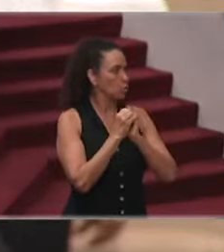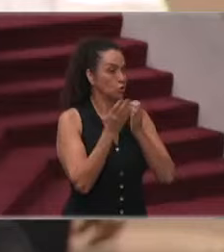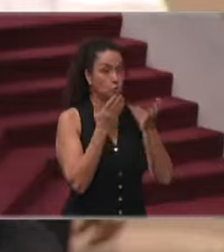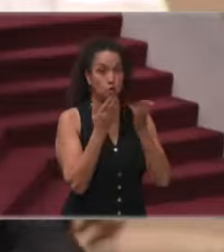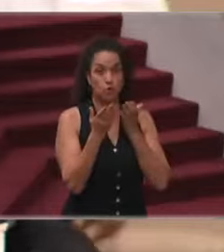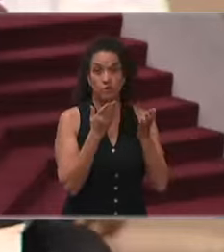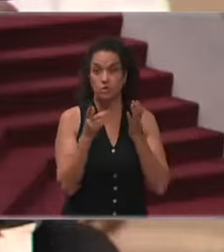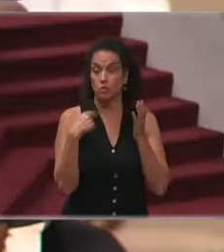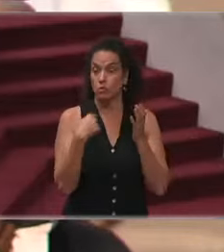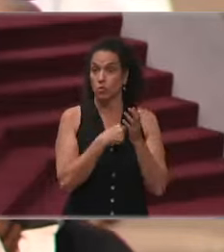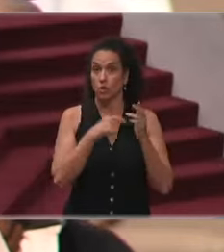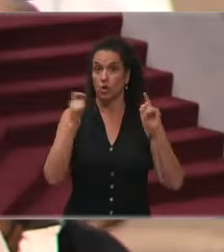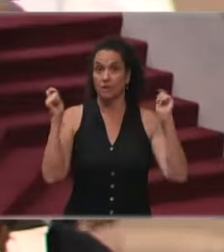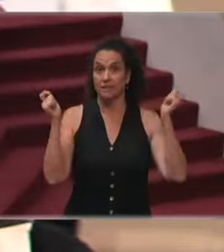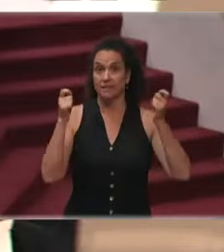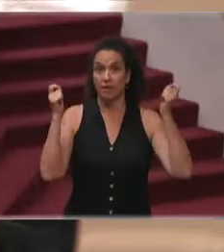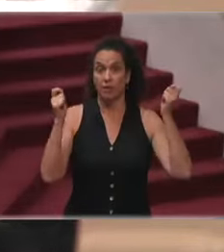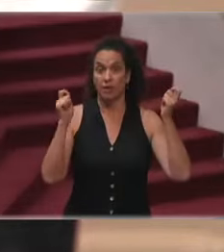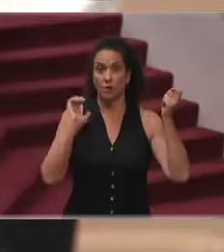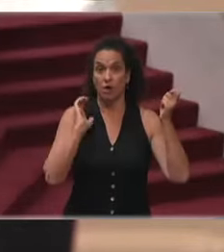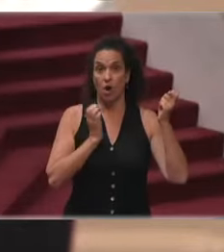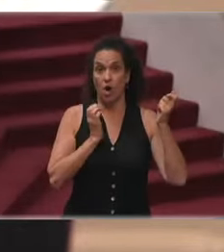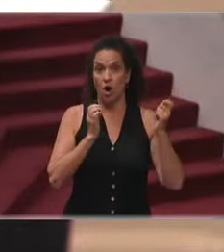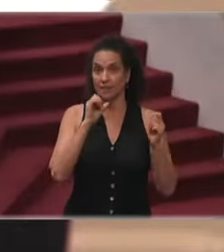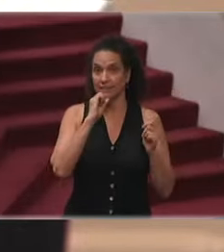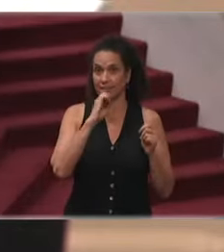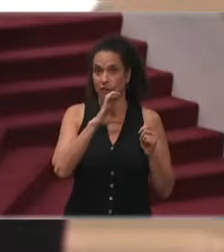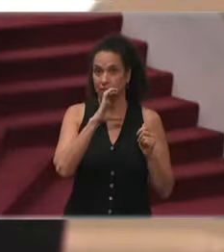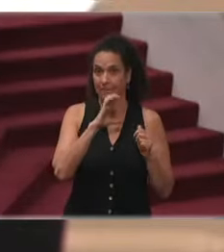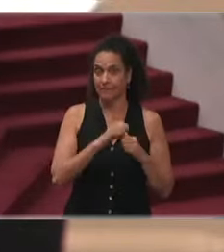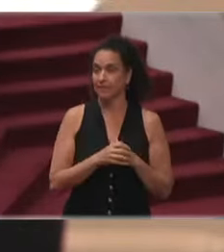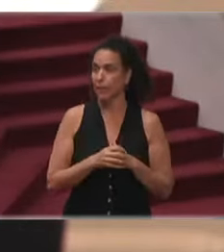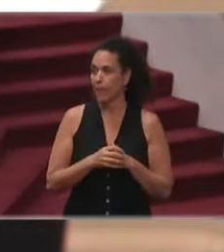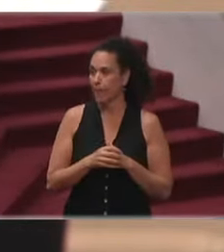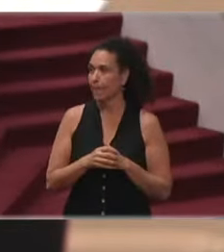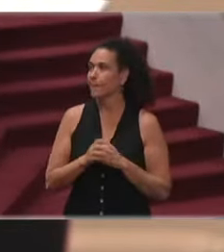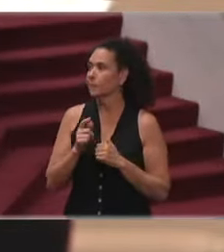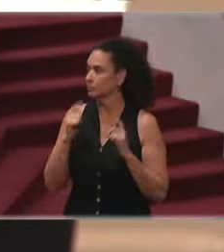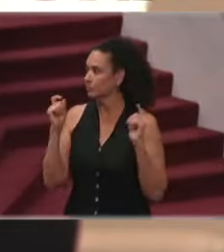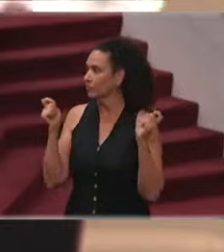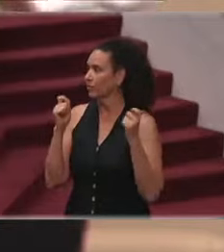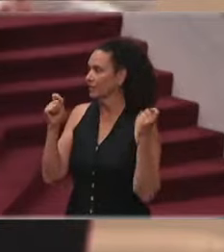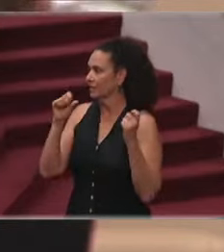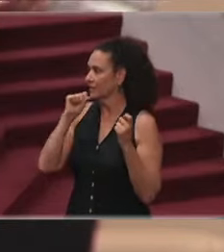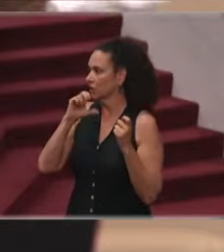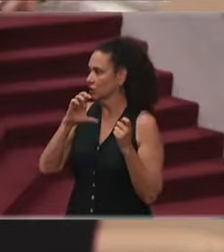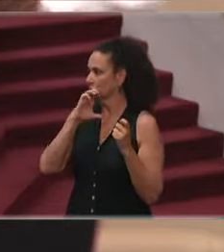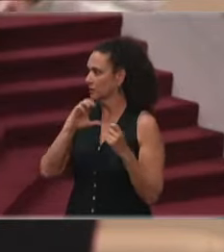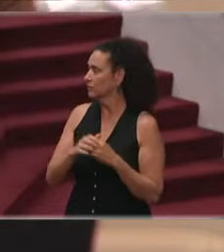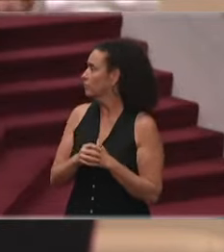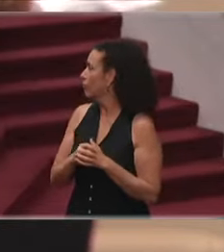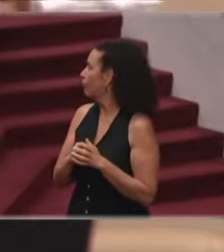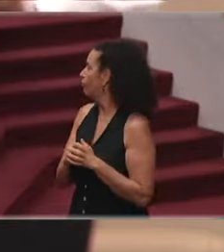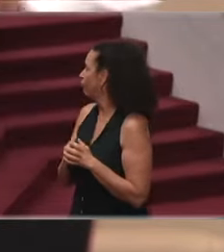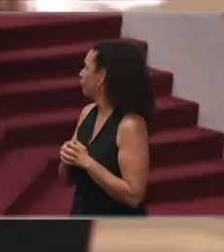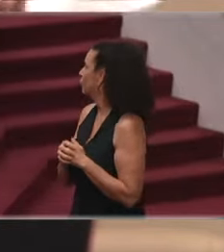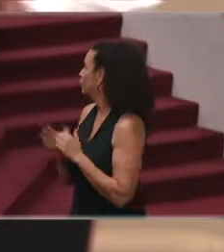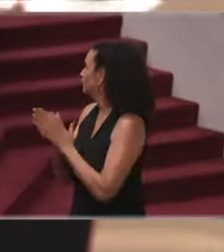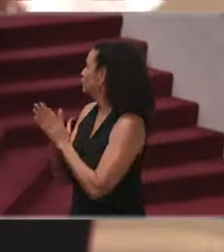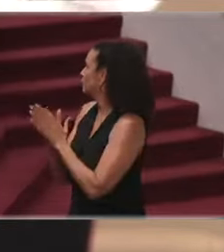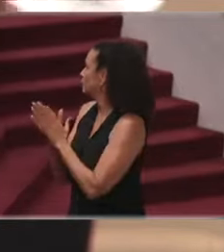are celebrating our seniors, our seniors' ministry.